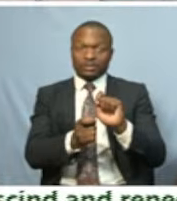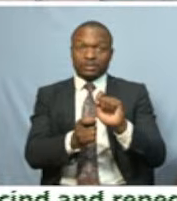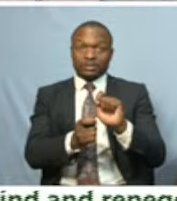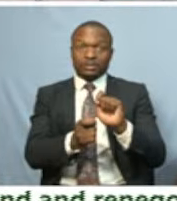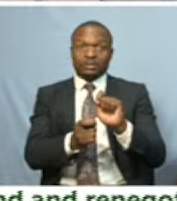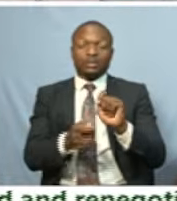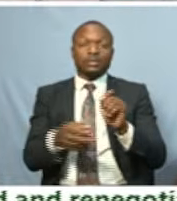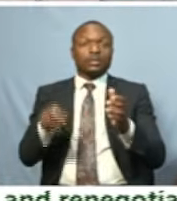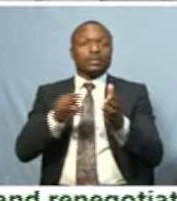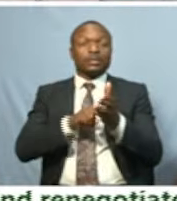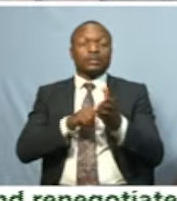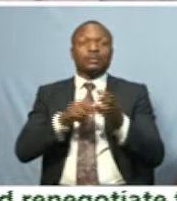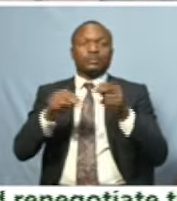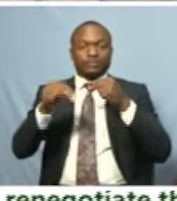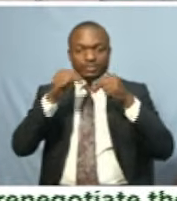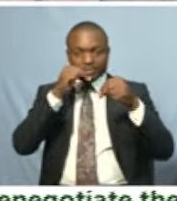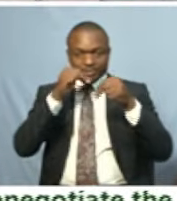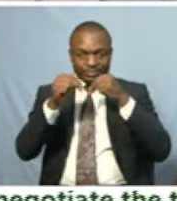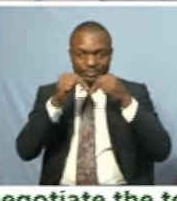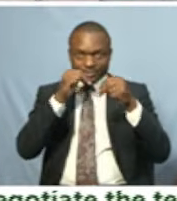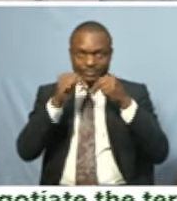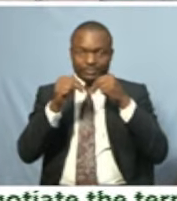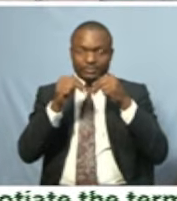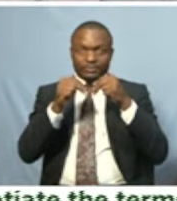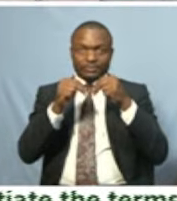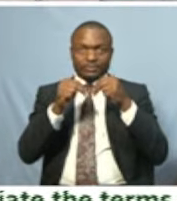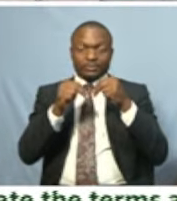and conditions of the joint venture